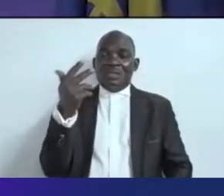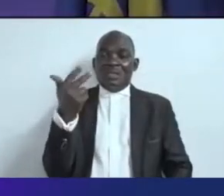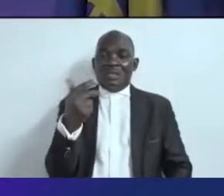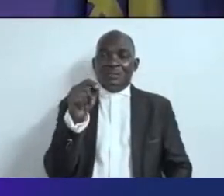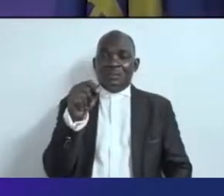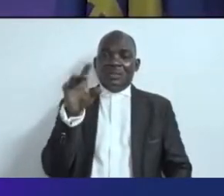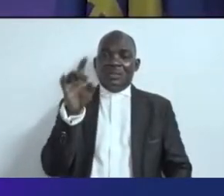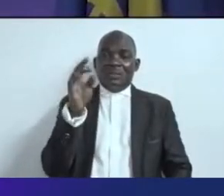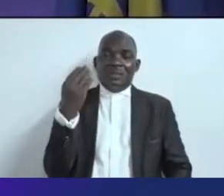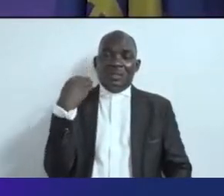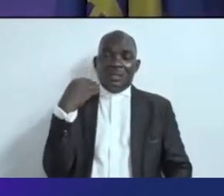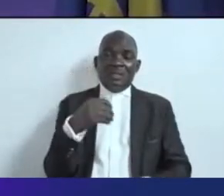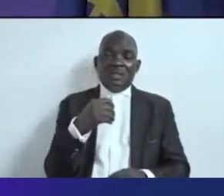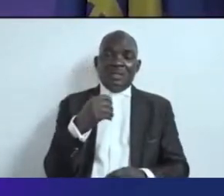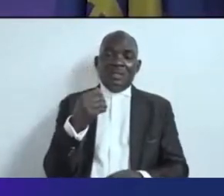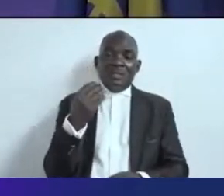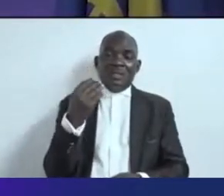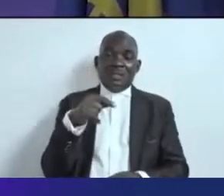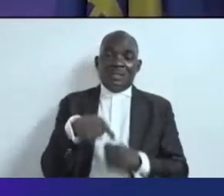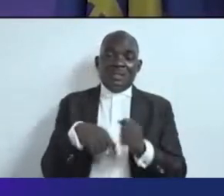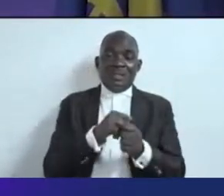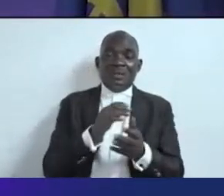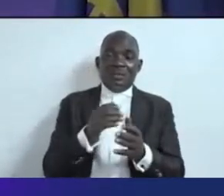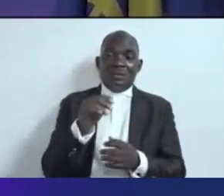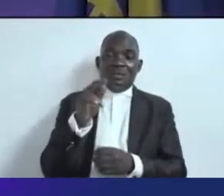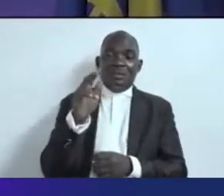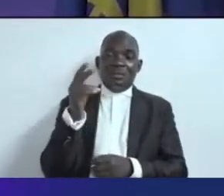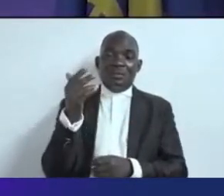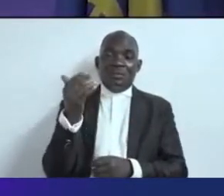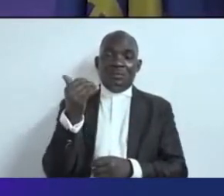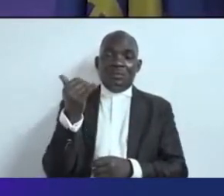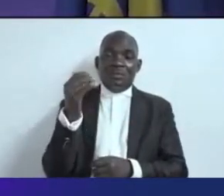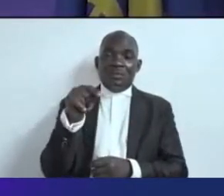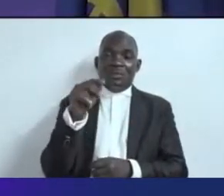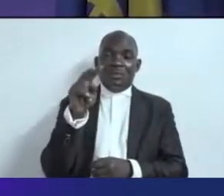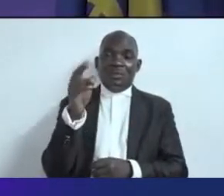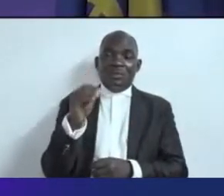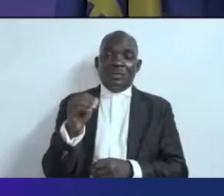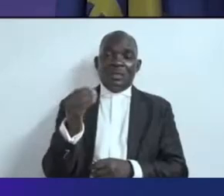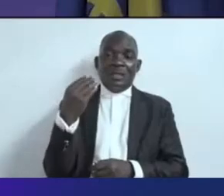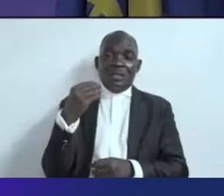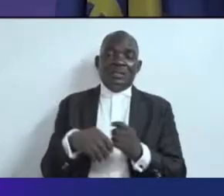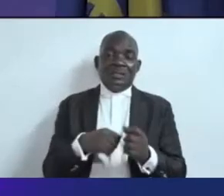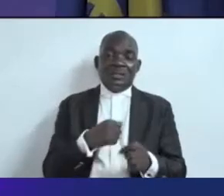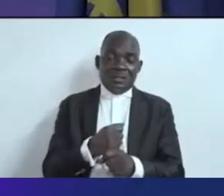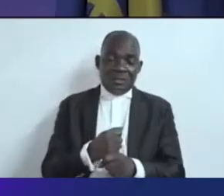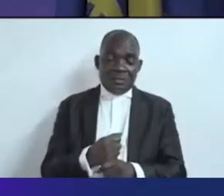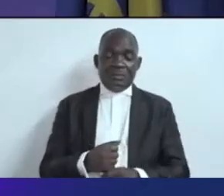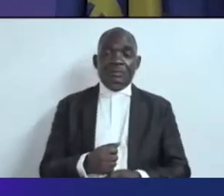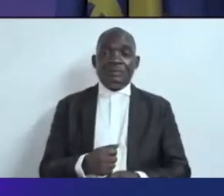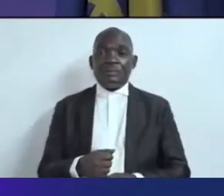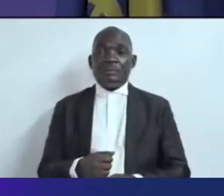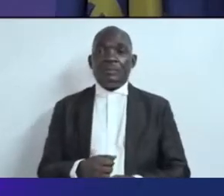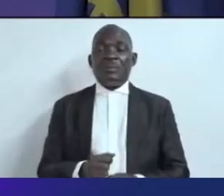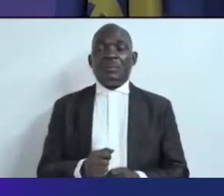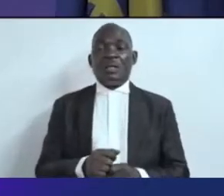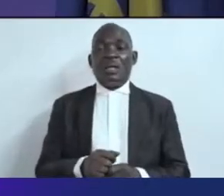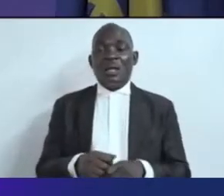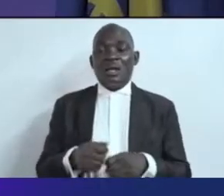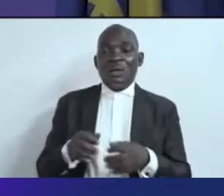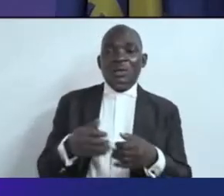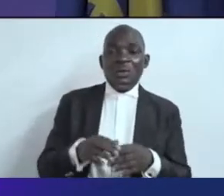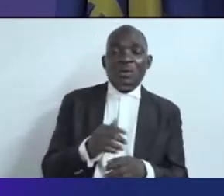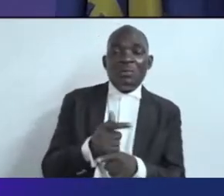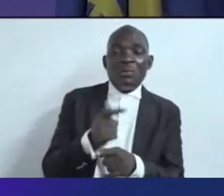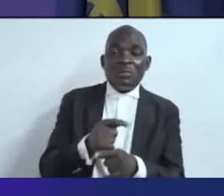August 2024 compared to 14.2% in August 2023. Liquidity and